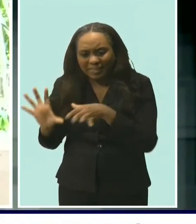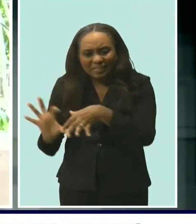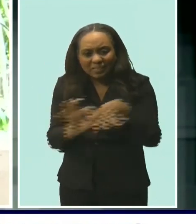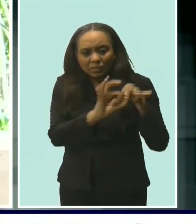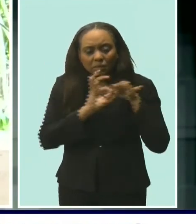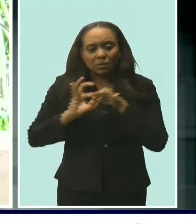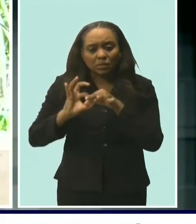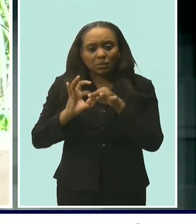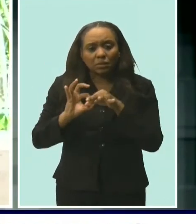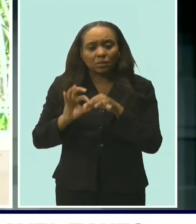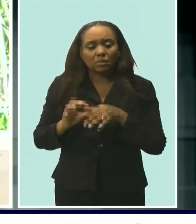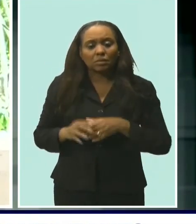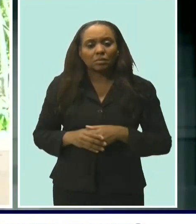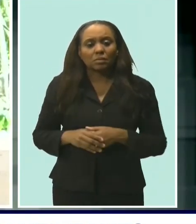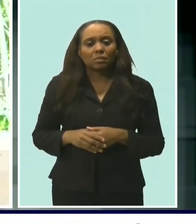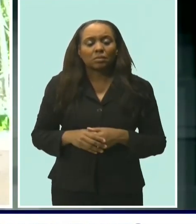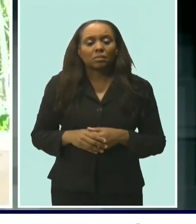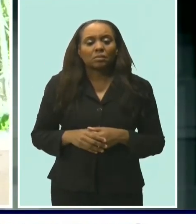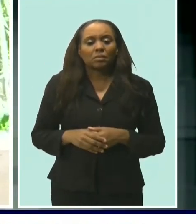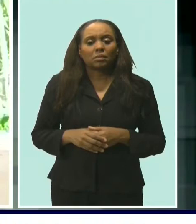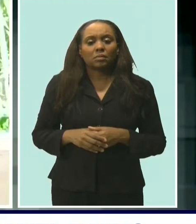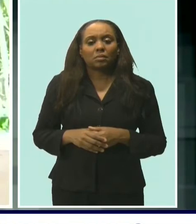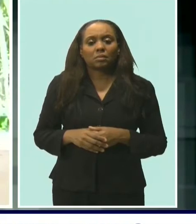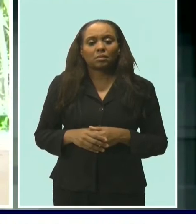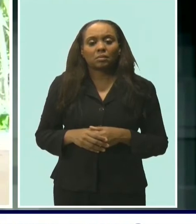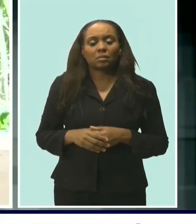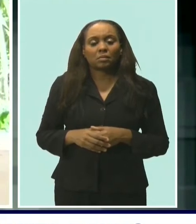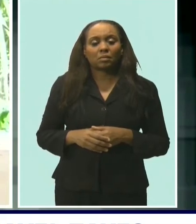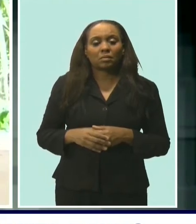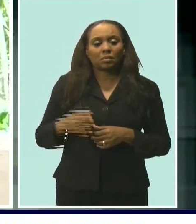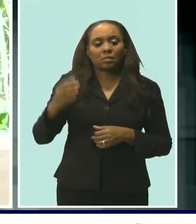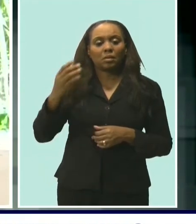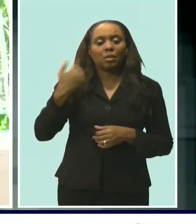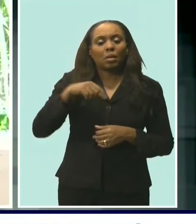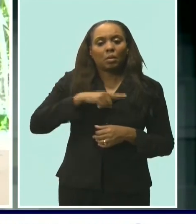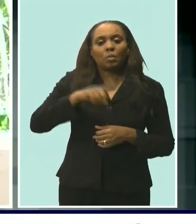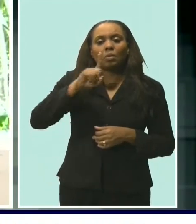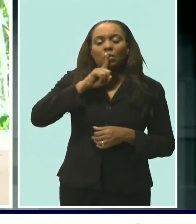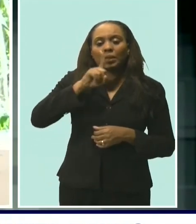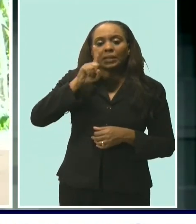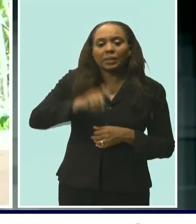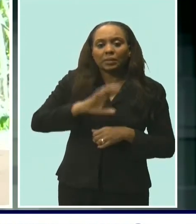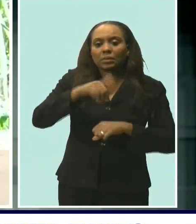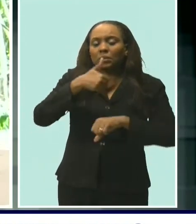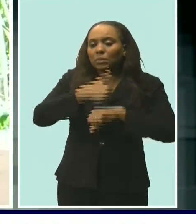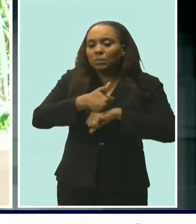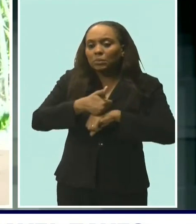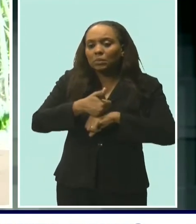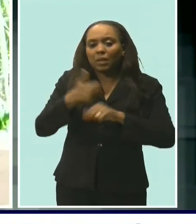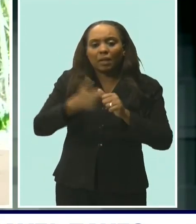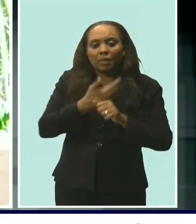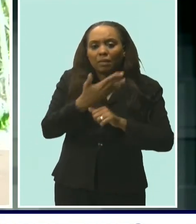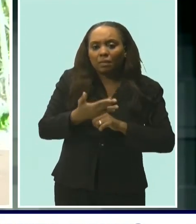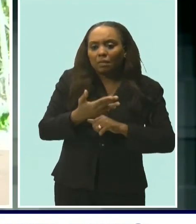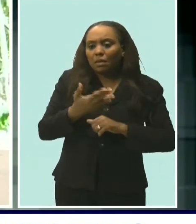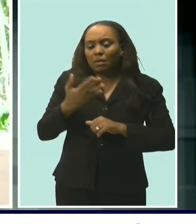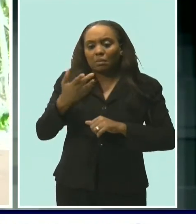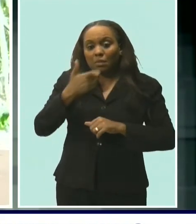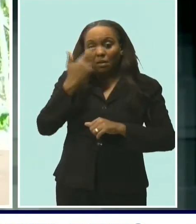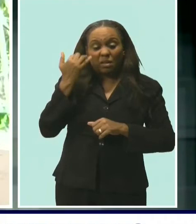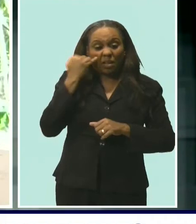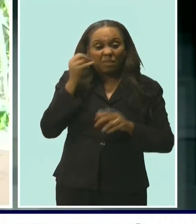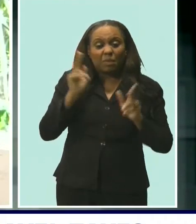is because effectively, unless we create a bubble, you cannot guarantee that persons disembarking